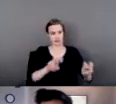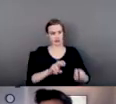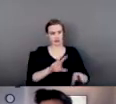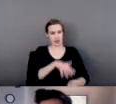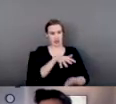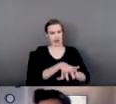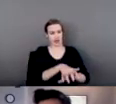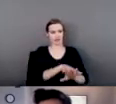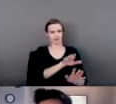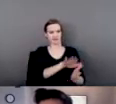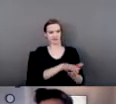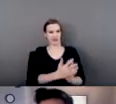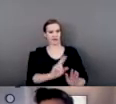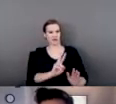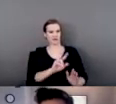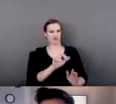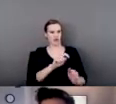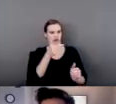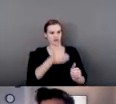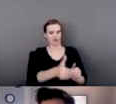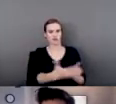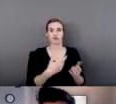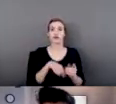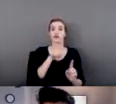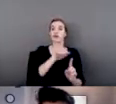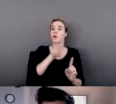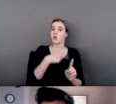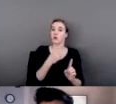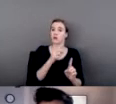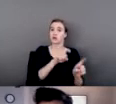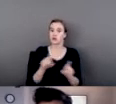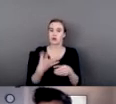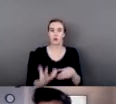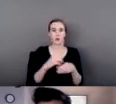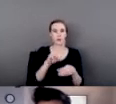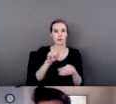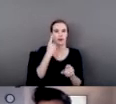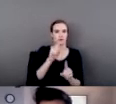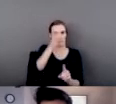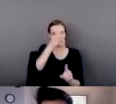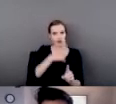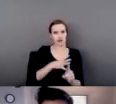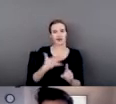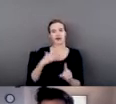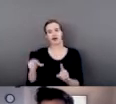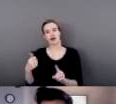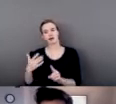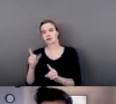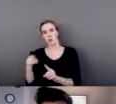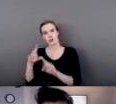that actually includes data for men being victims of some type of